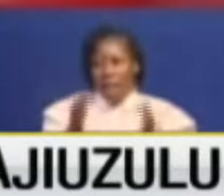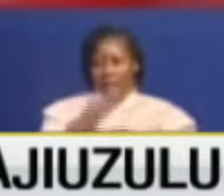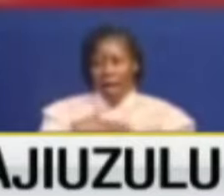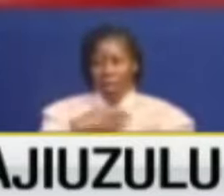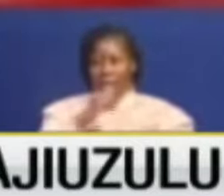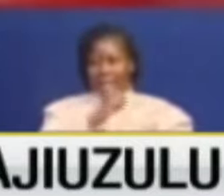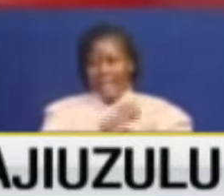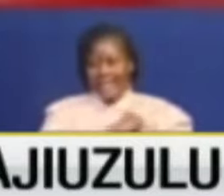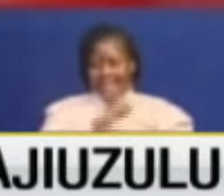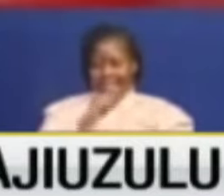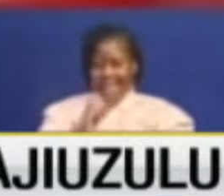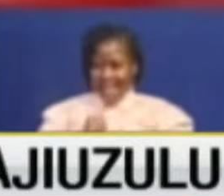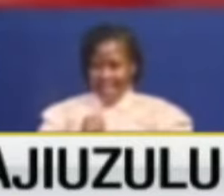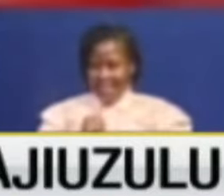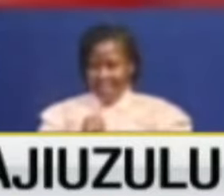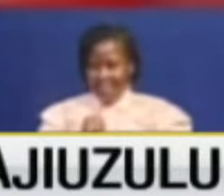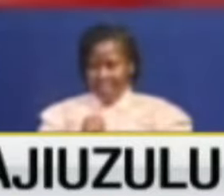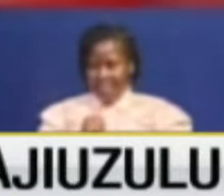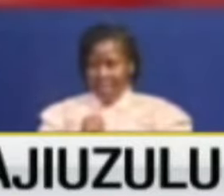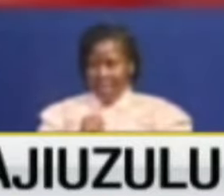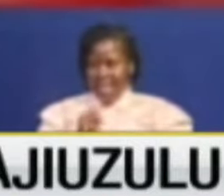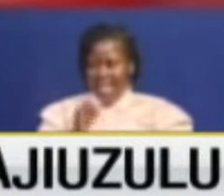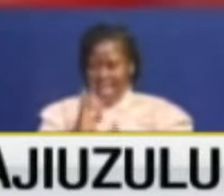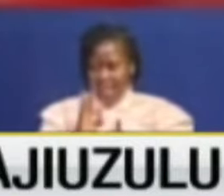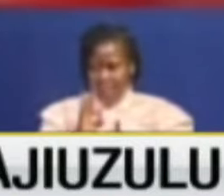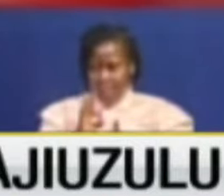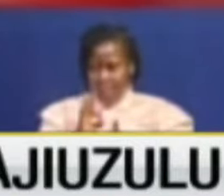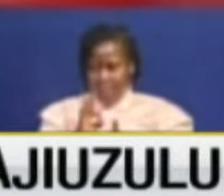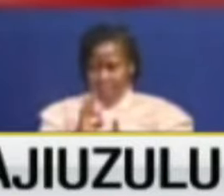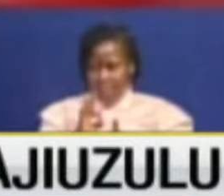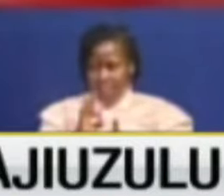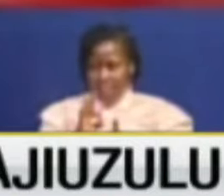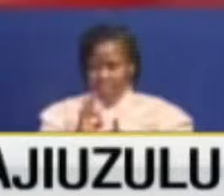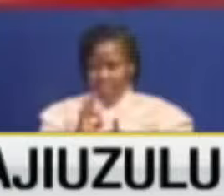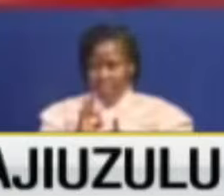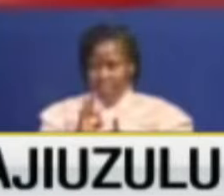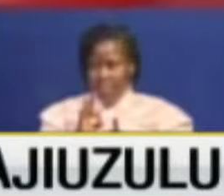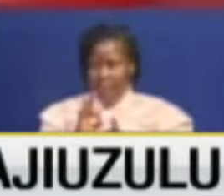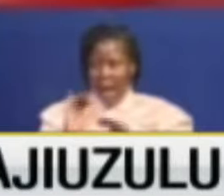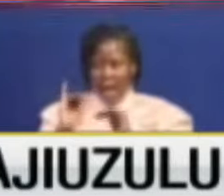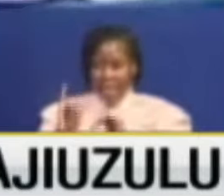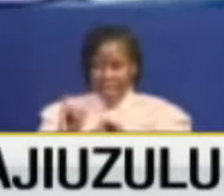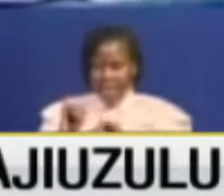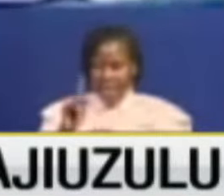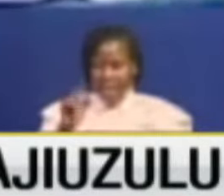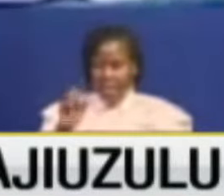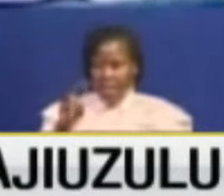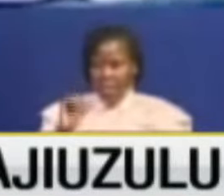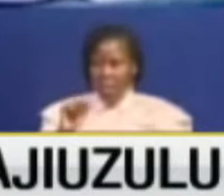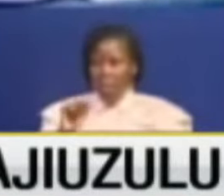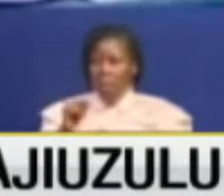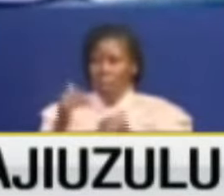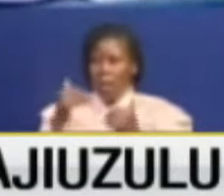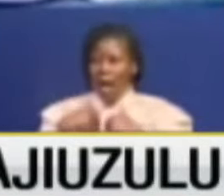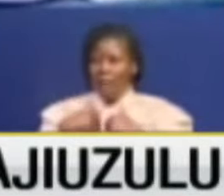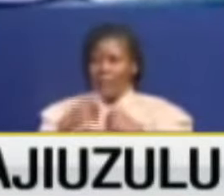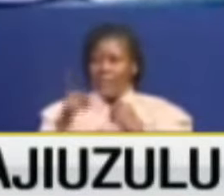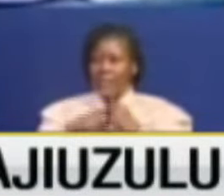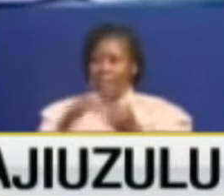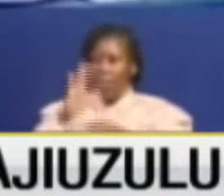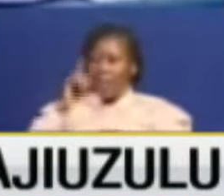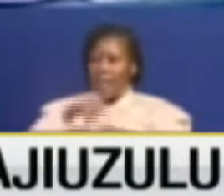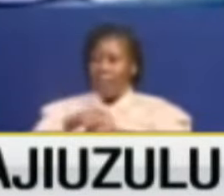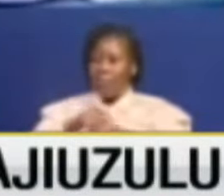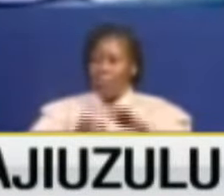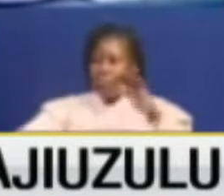Senate, if they reinstate Kawira Mwangaza, they should know we have six more times to impeach her. When